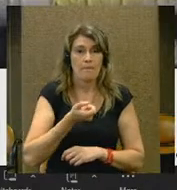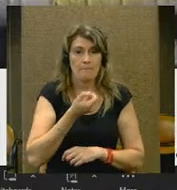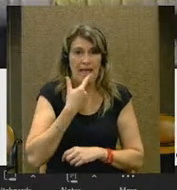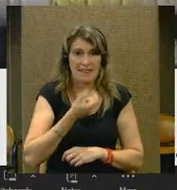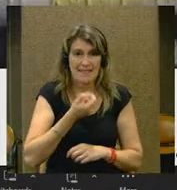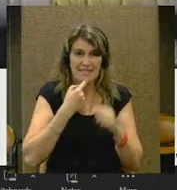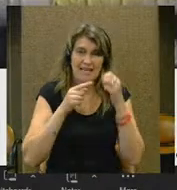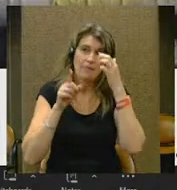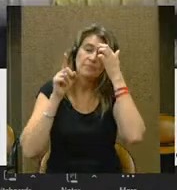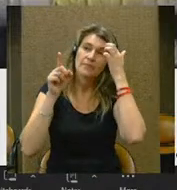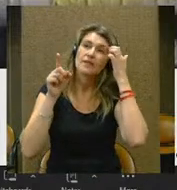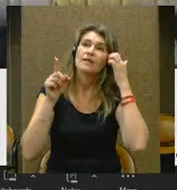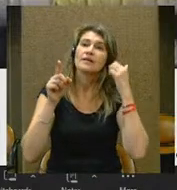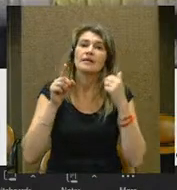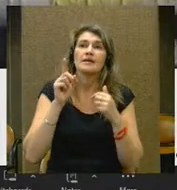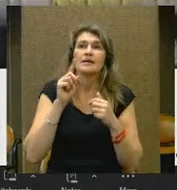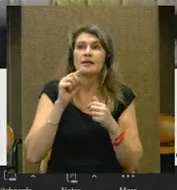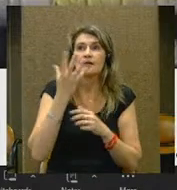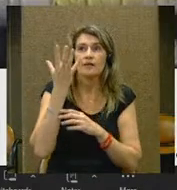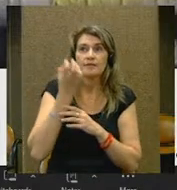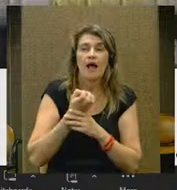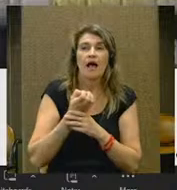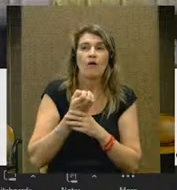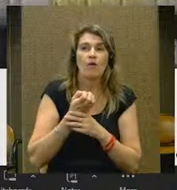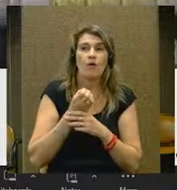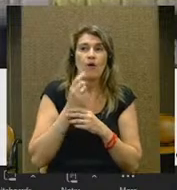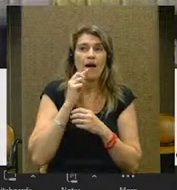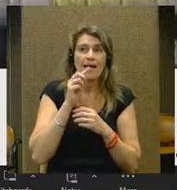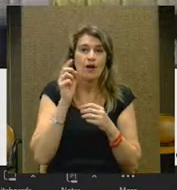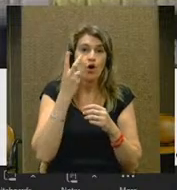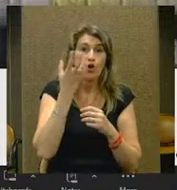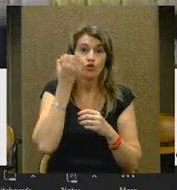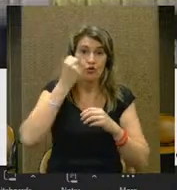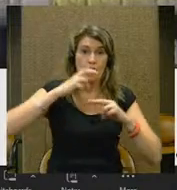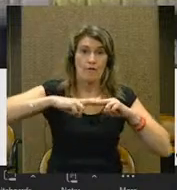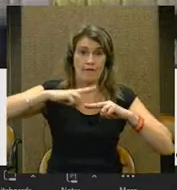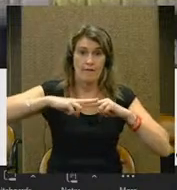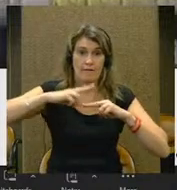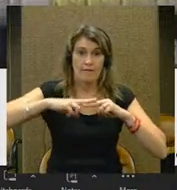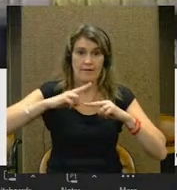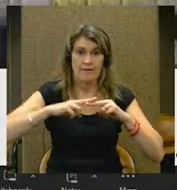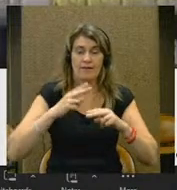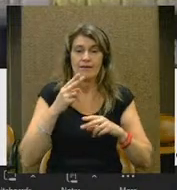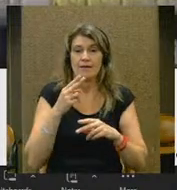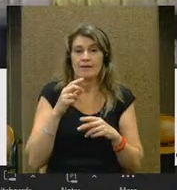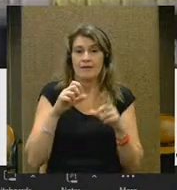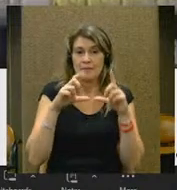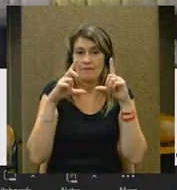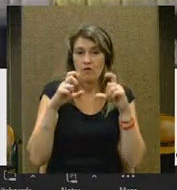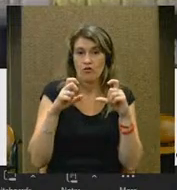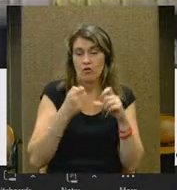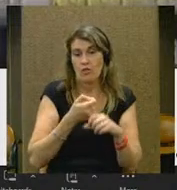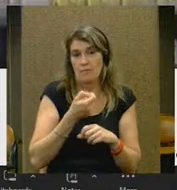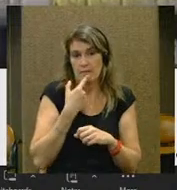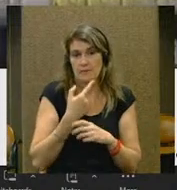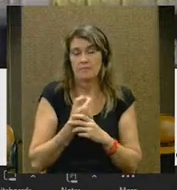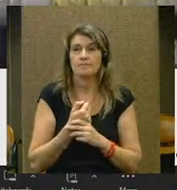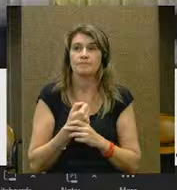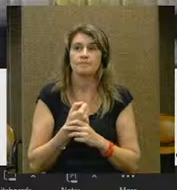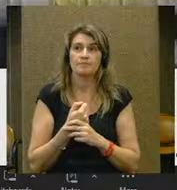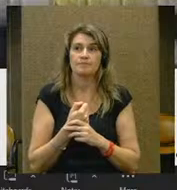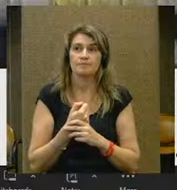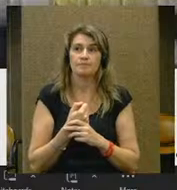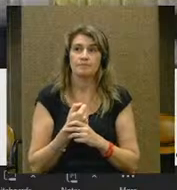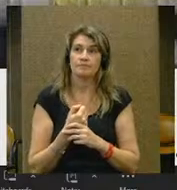that oxycodone on the left, that top panel, that's a legitimate Oxycontin pill or oxycodone pill that